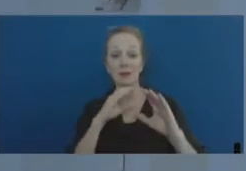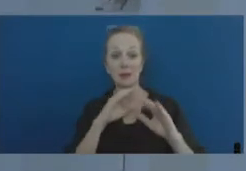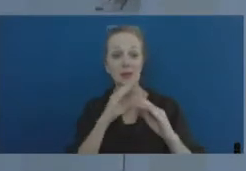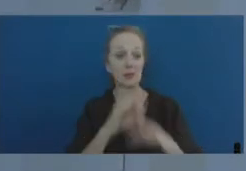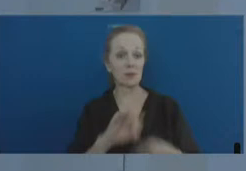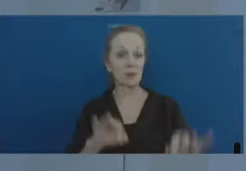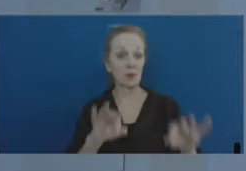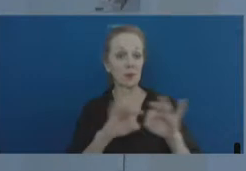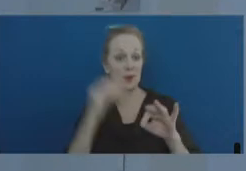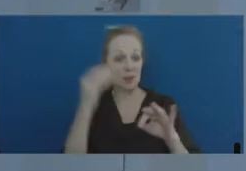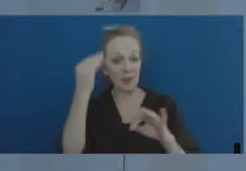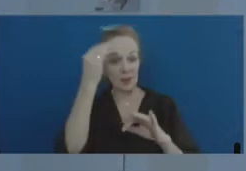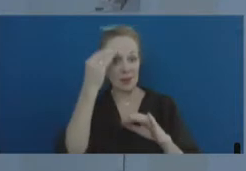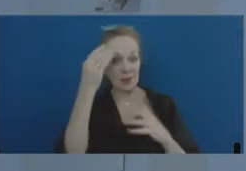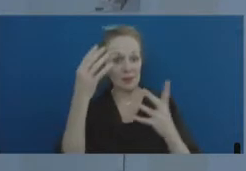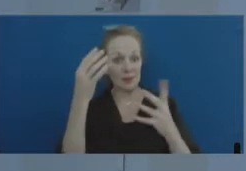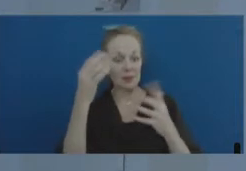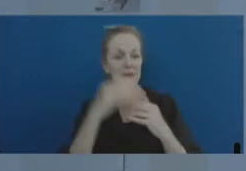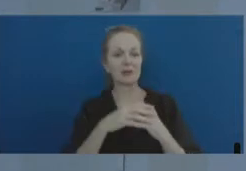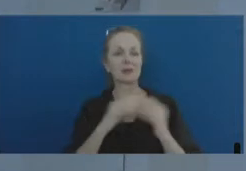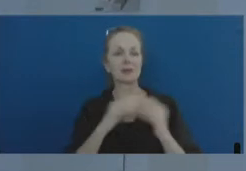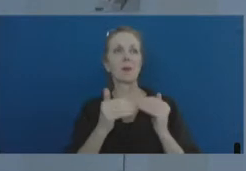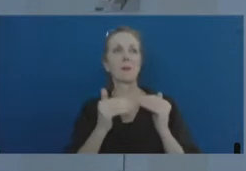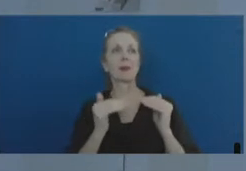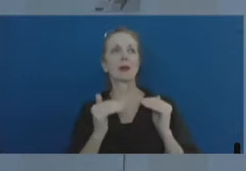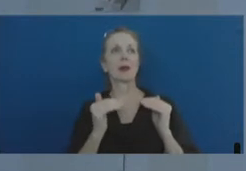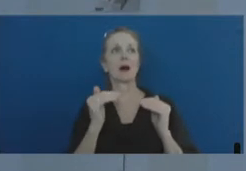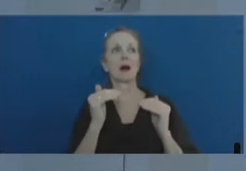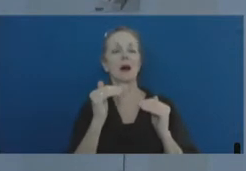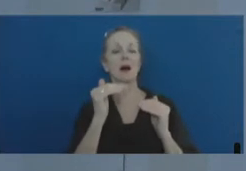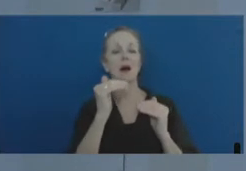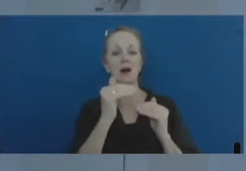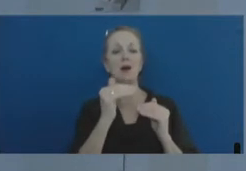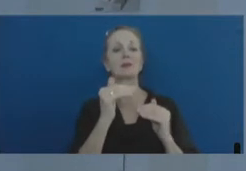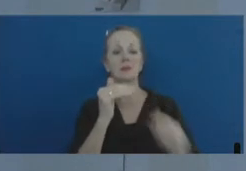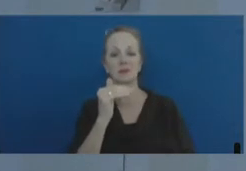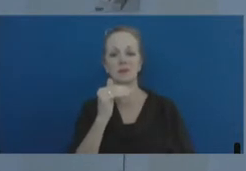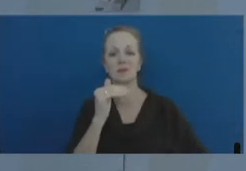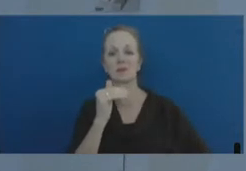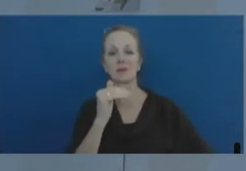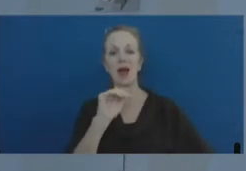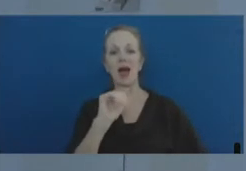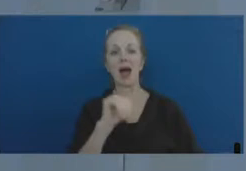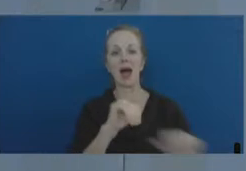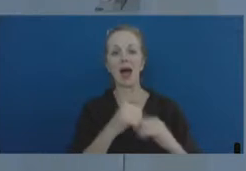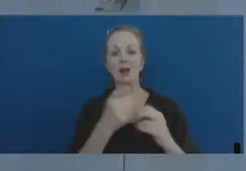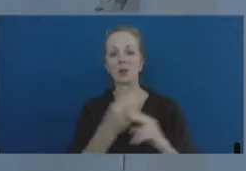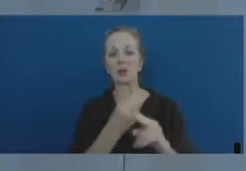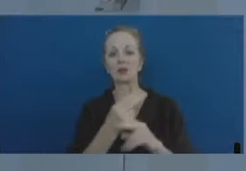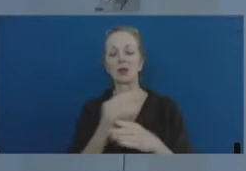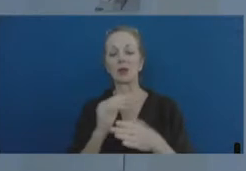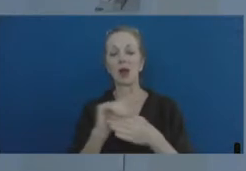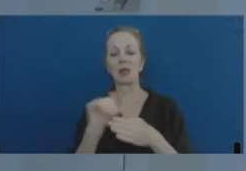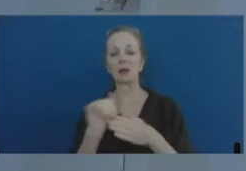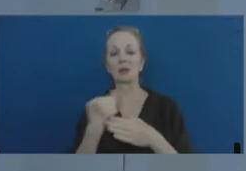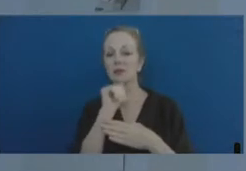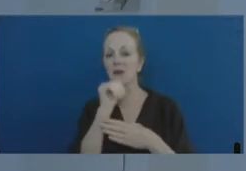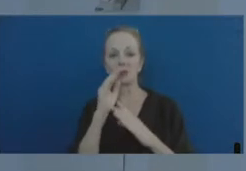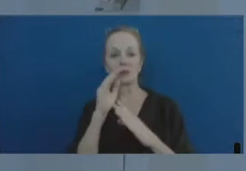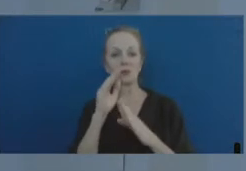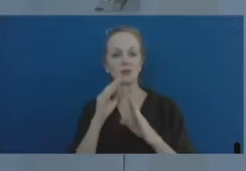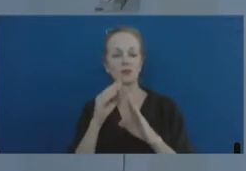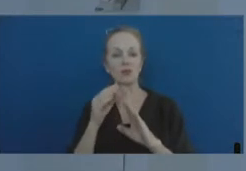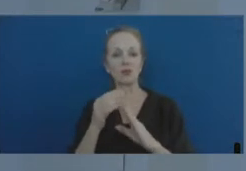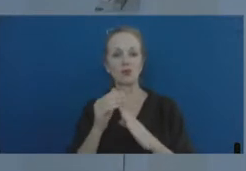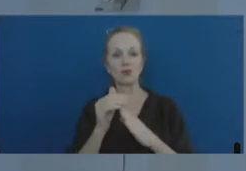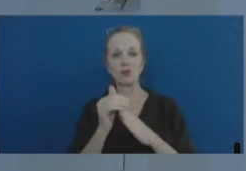think about is beyond just new development, how do we use our dollars to not only direct new development, but